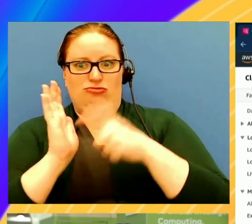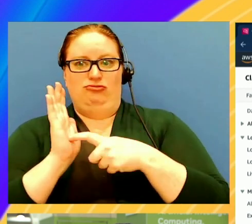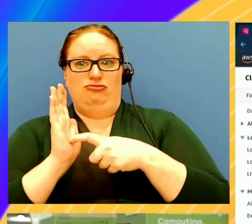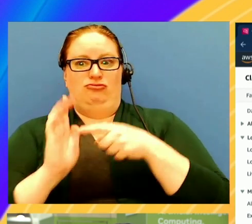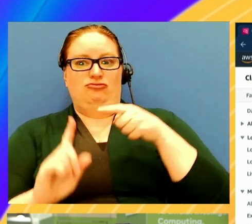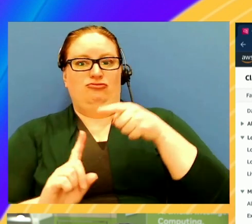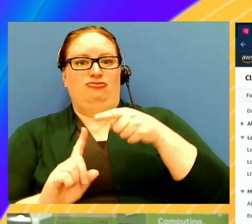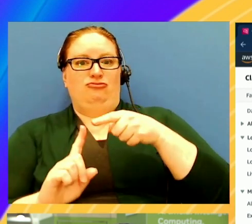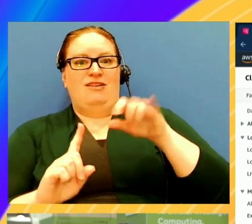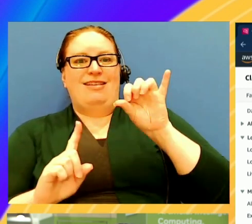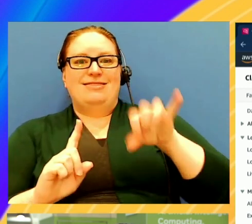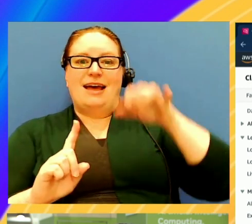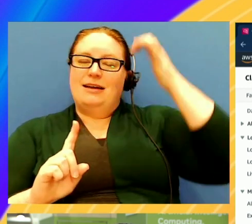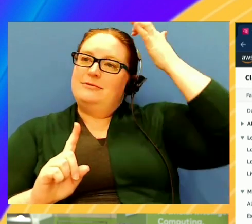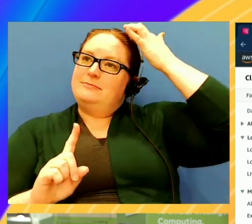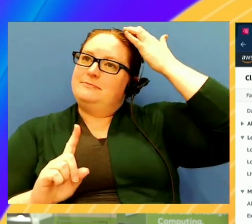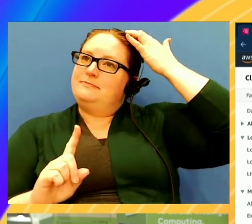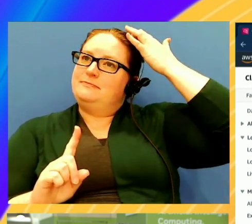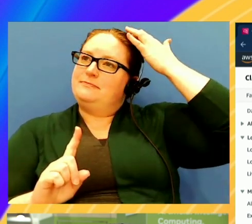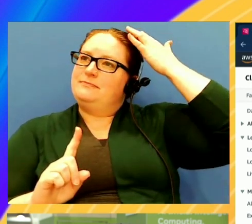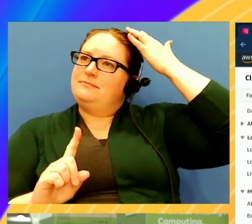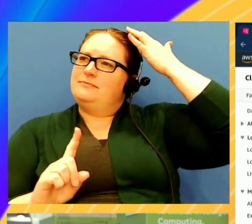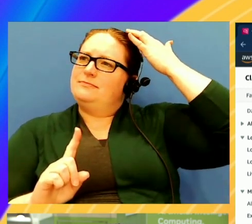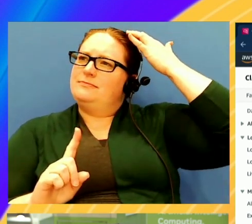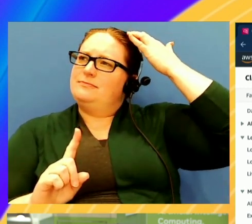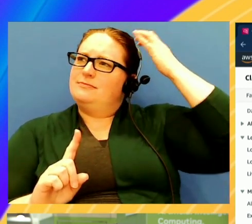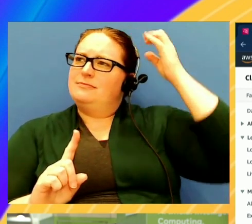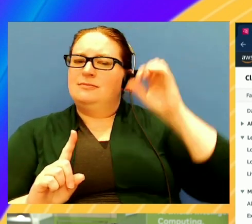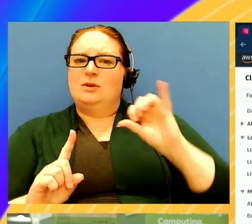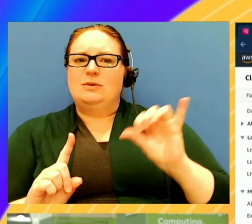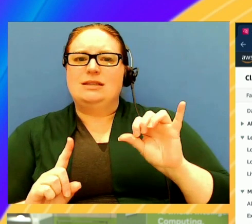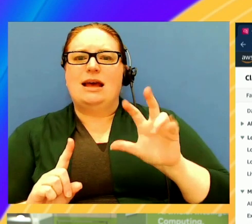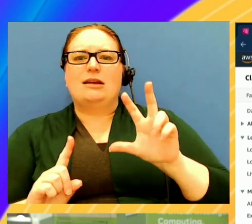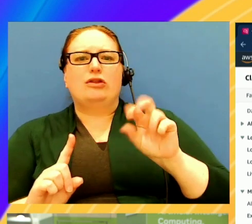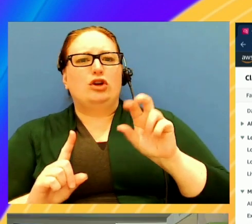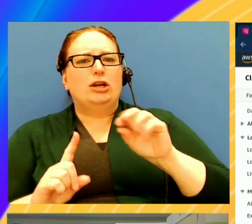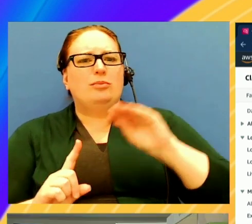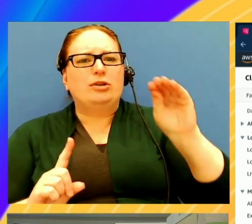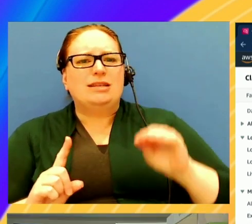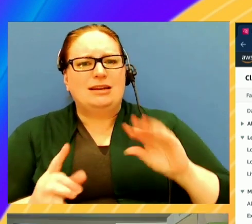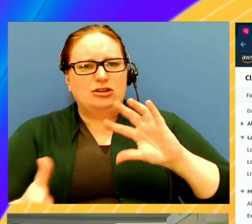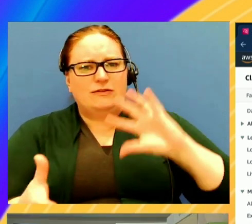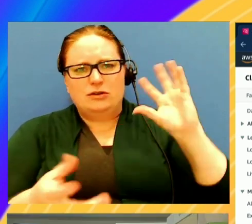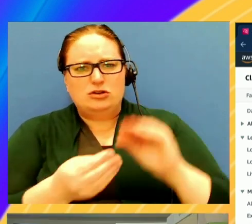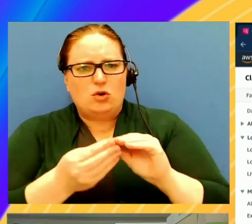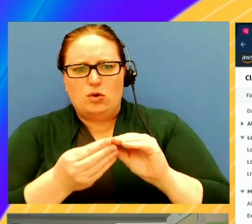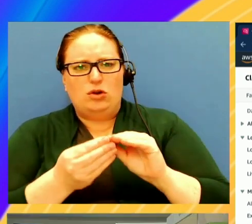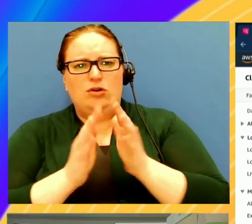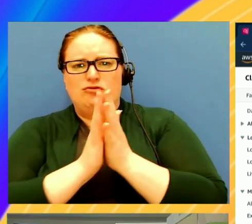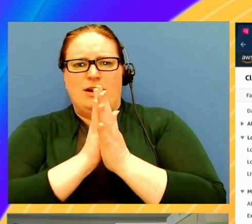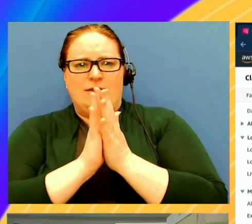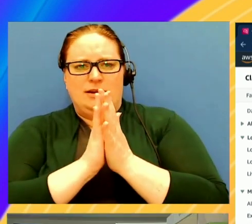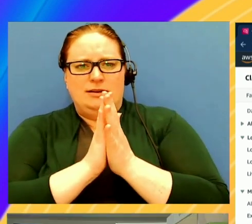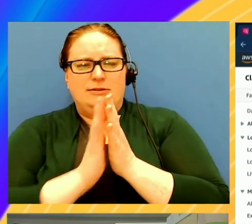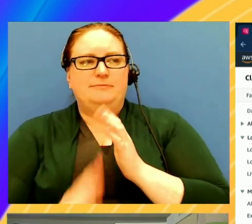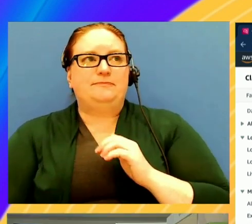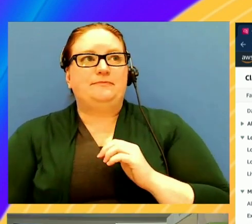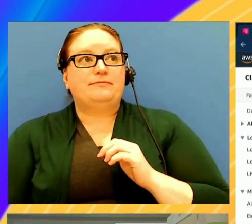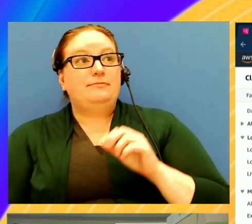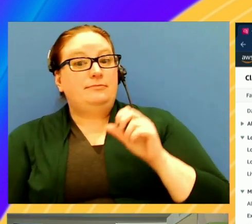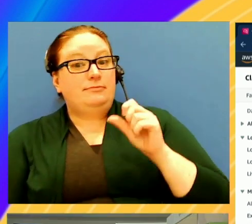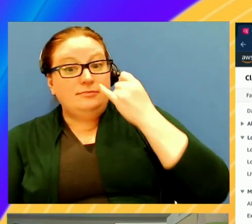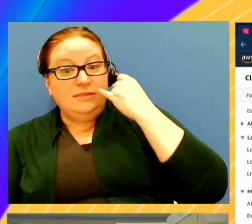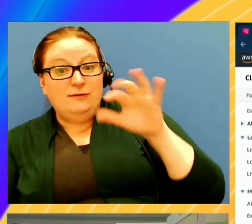particular that was like a 13% of the total traffic. And if you select